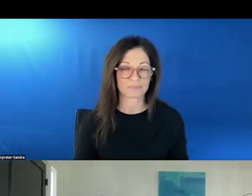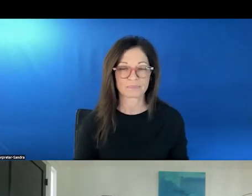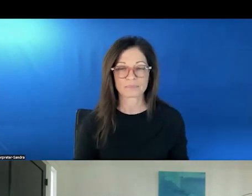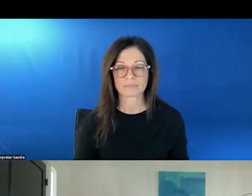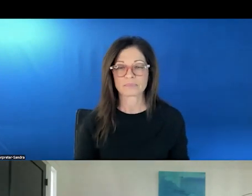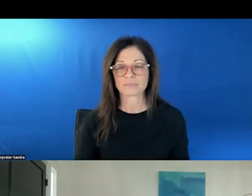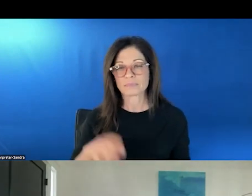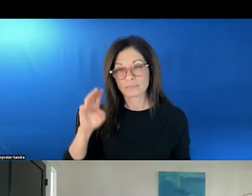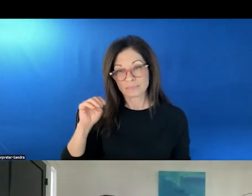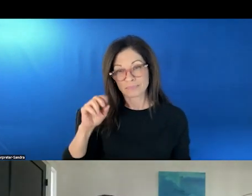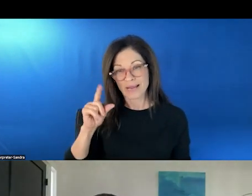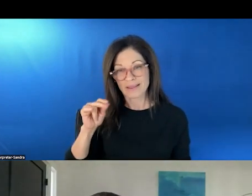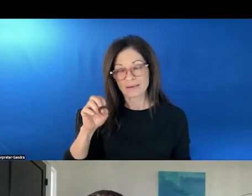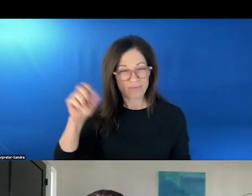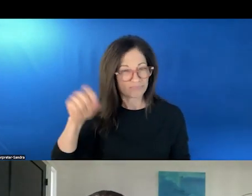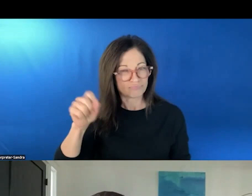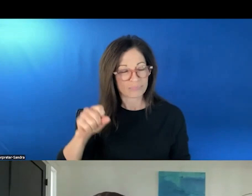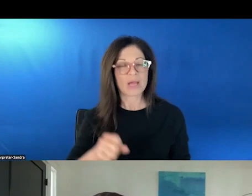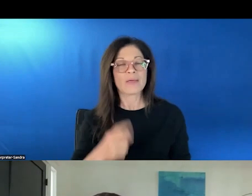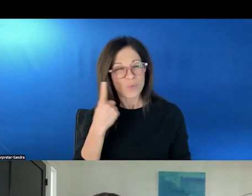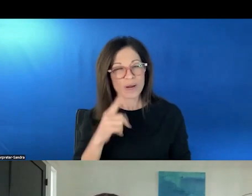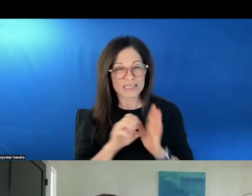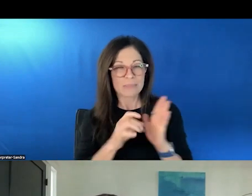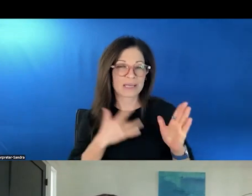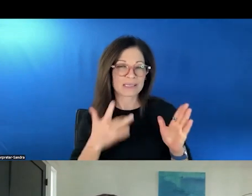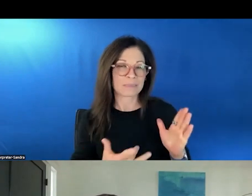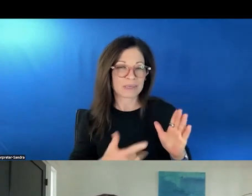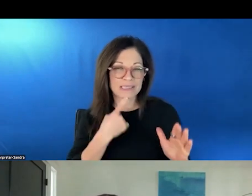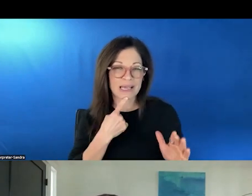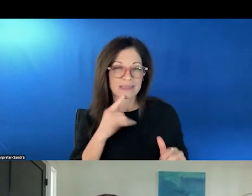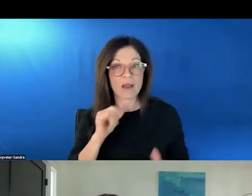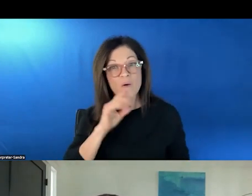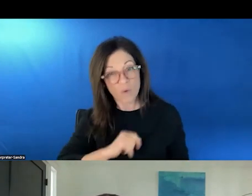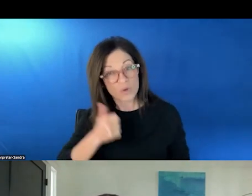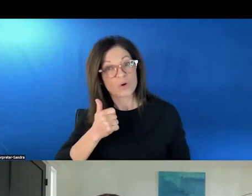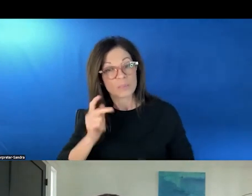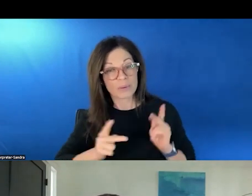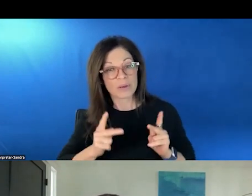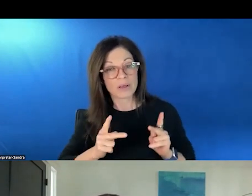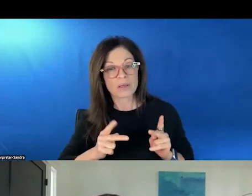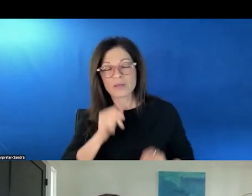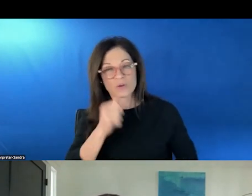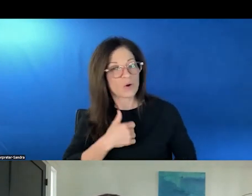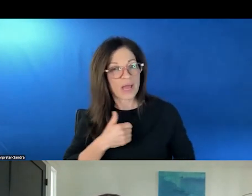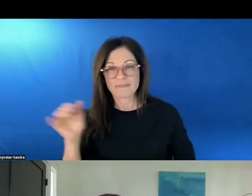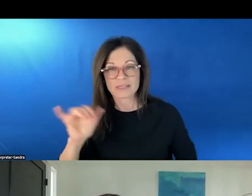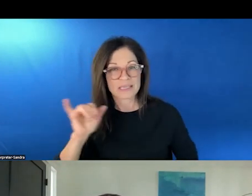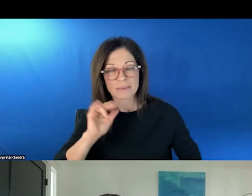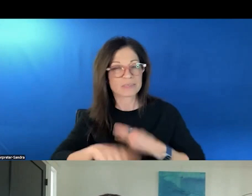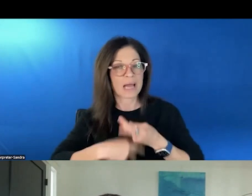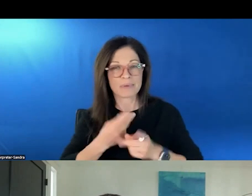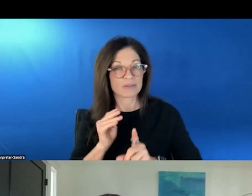Yeah. So, the example that I typically give is a lot of, older folks, they do not have the same sort of